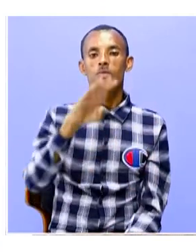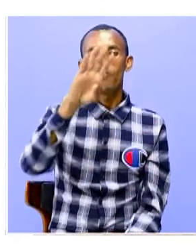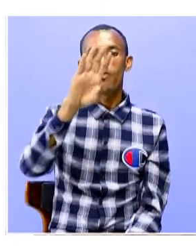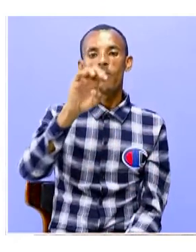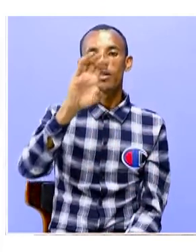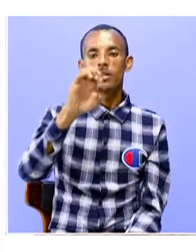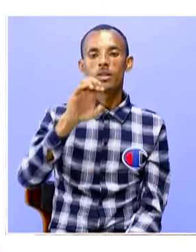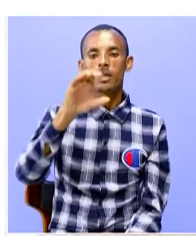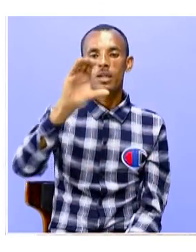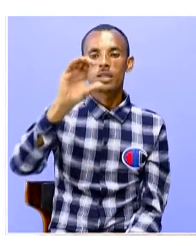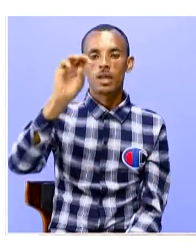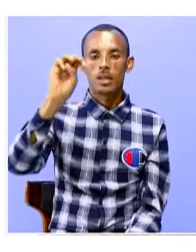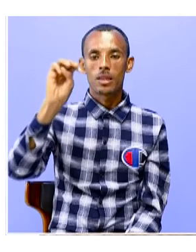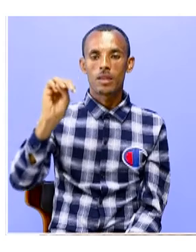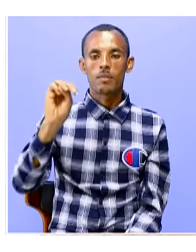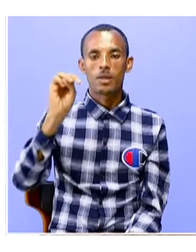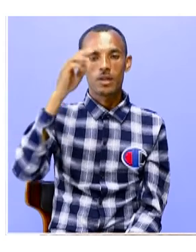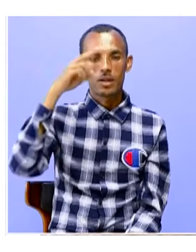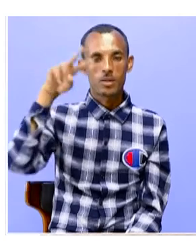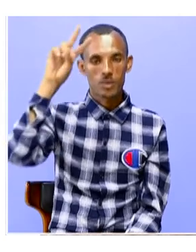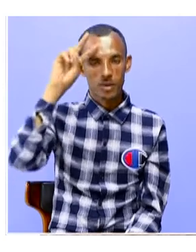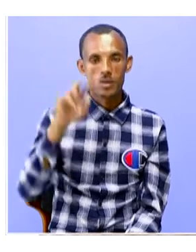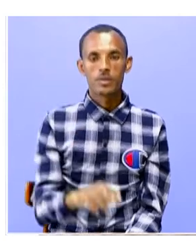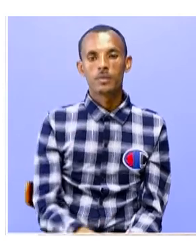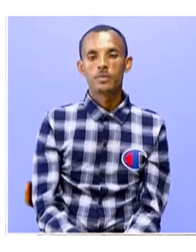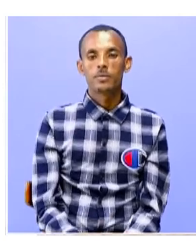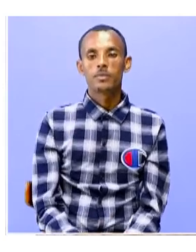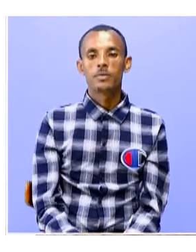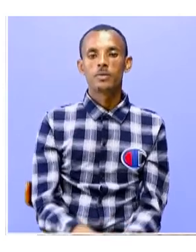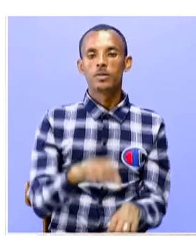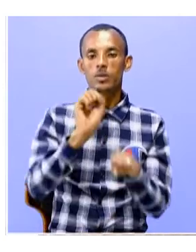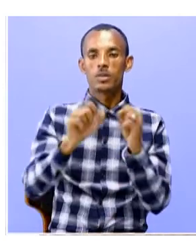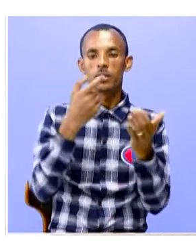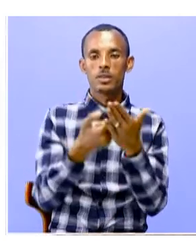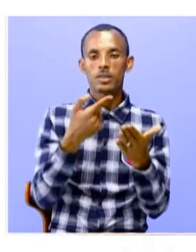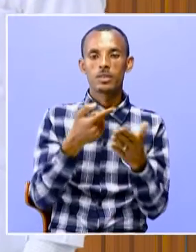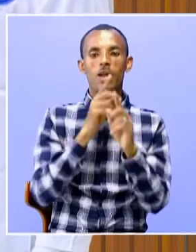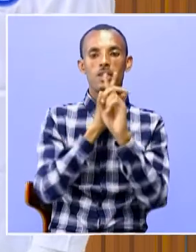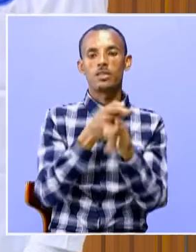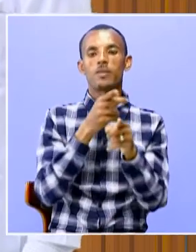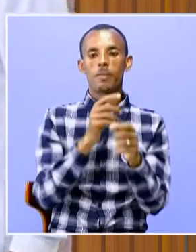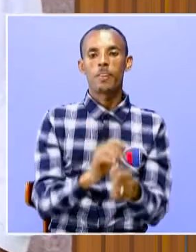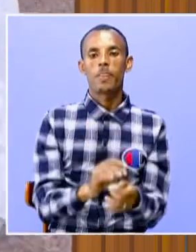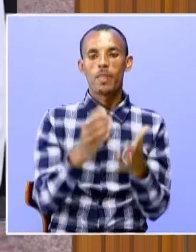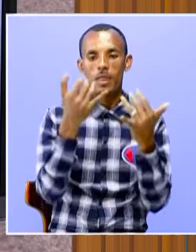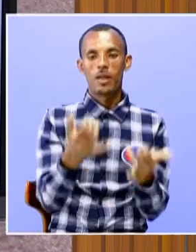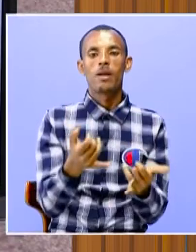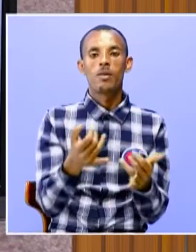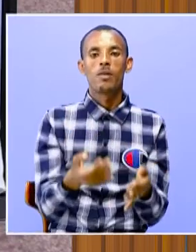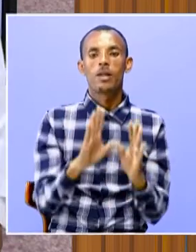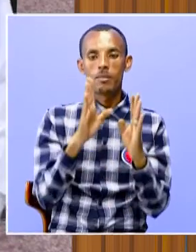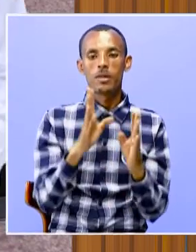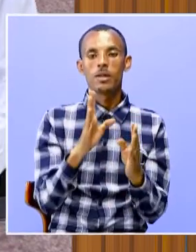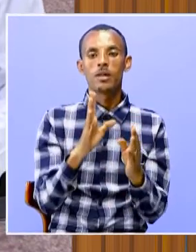this 40 square centimeter. So this will be the answer. Now let